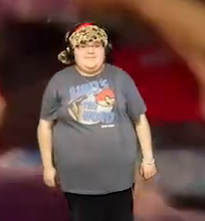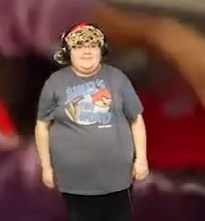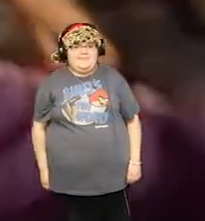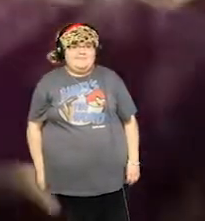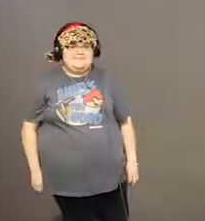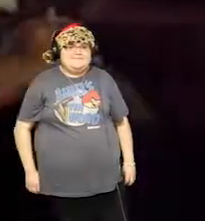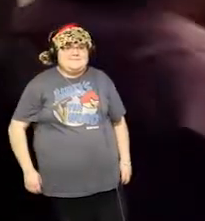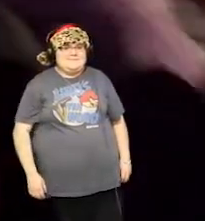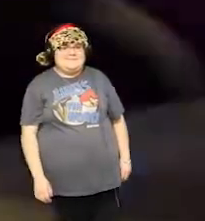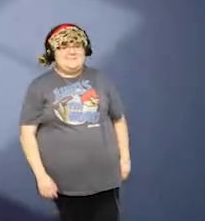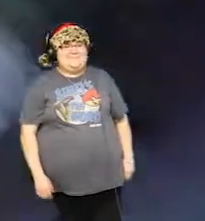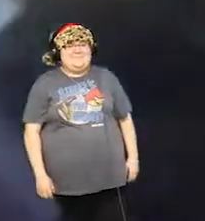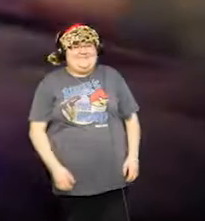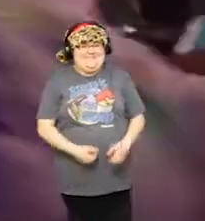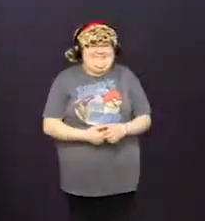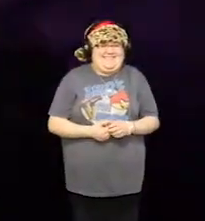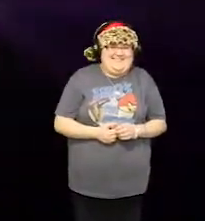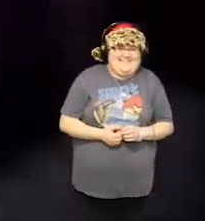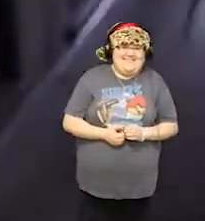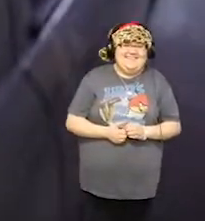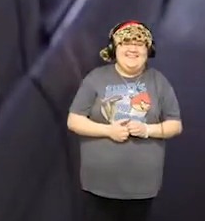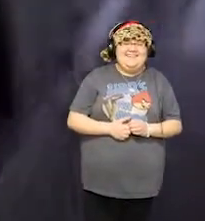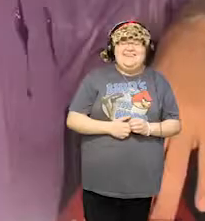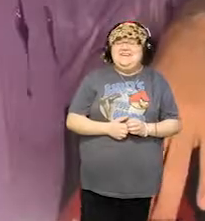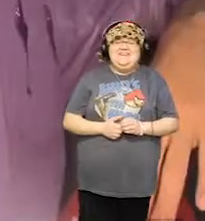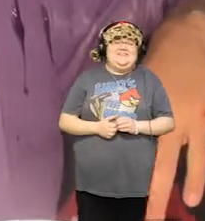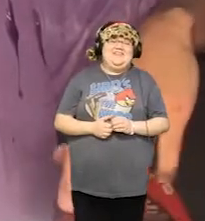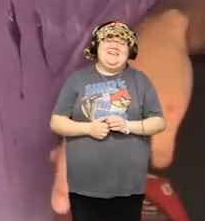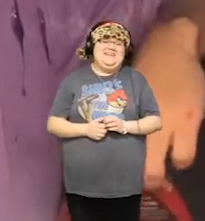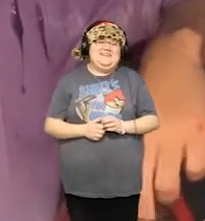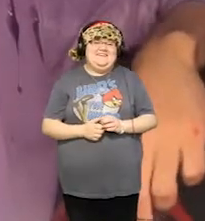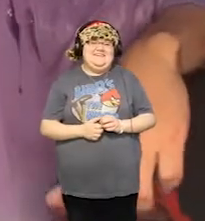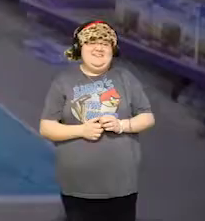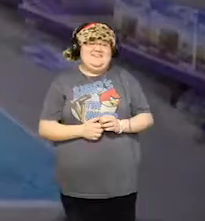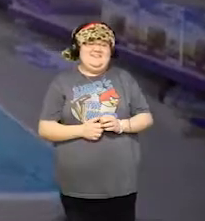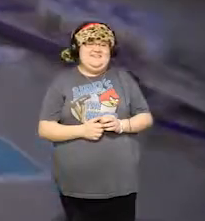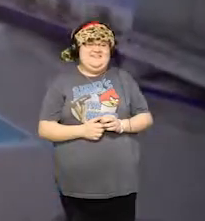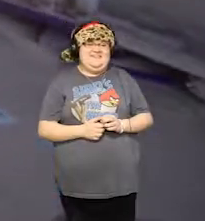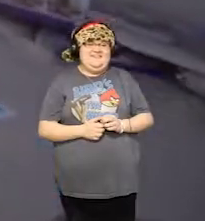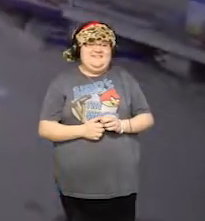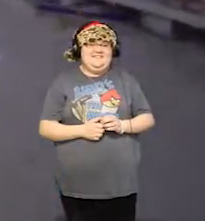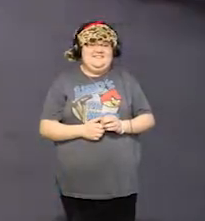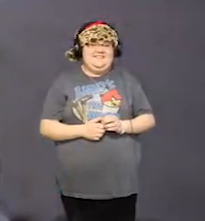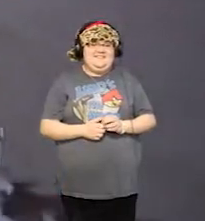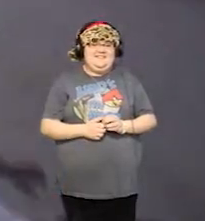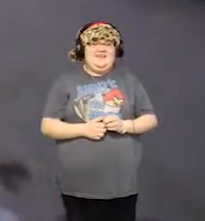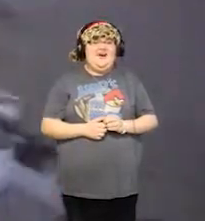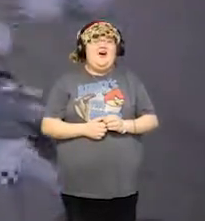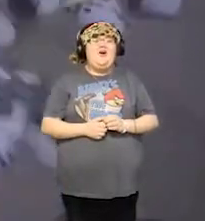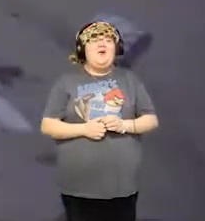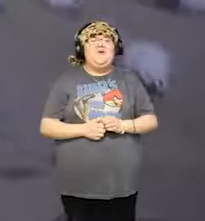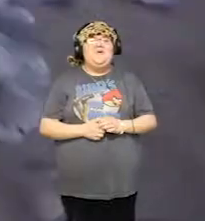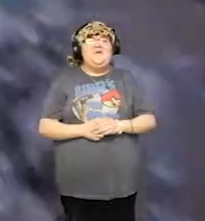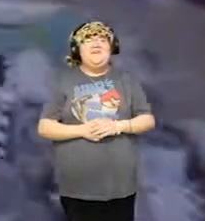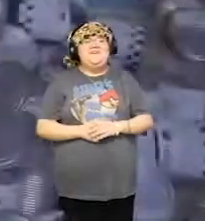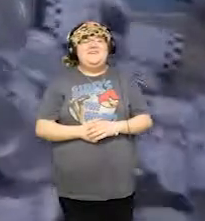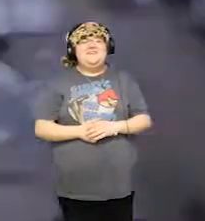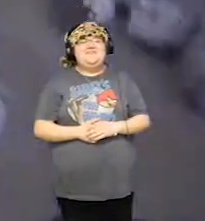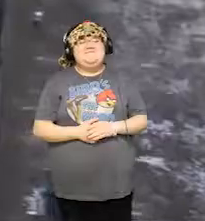Okay, 3 candy floss. Candy floss. This car passes MLT. What are you doing? Bro, what are you doing? Okay. Oh